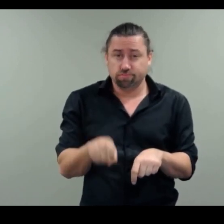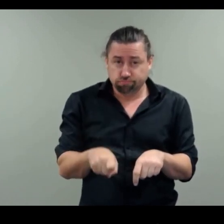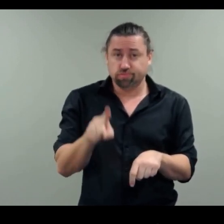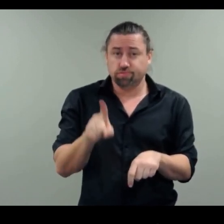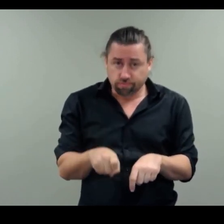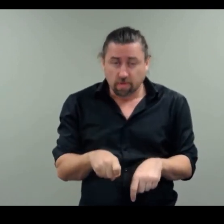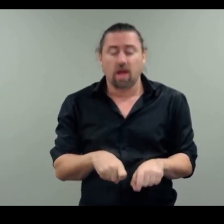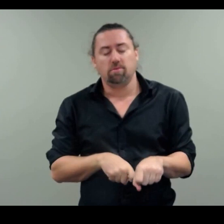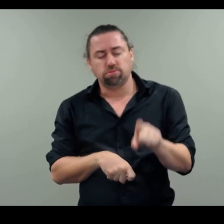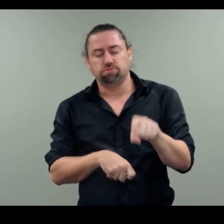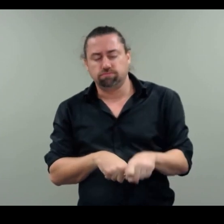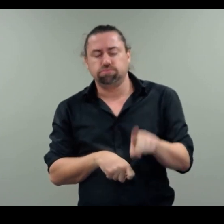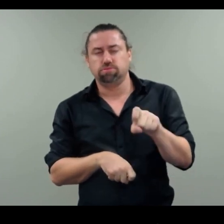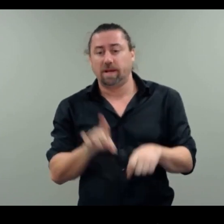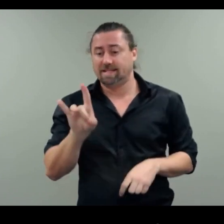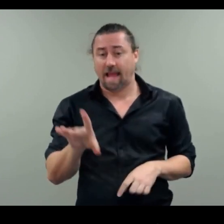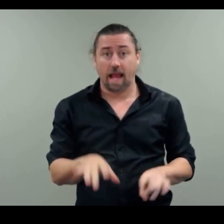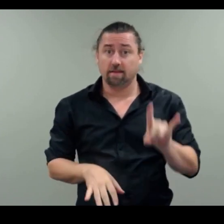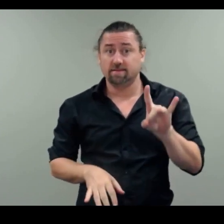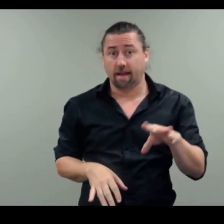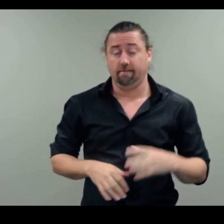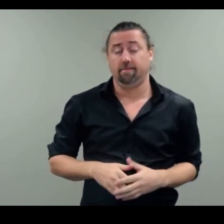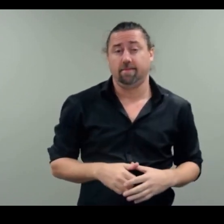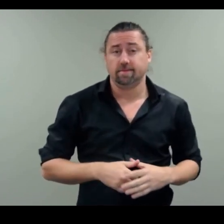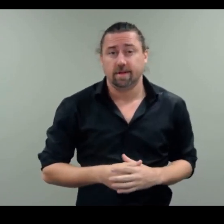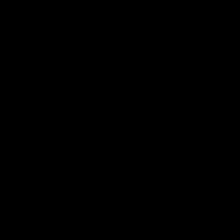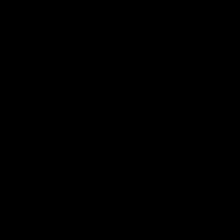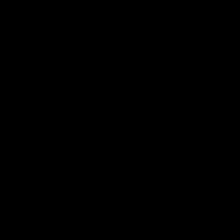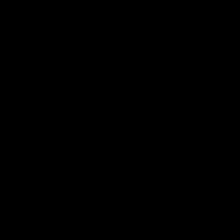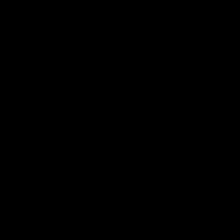another 10 times on our left side.